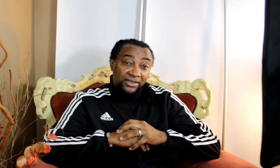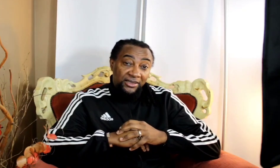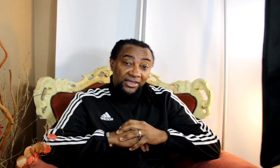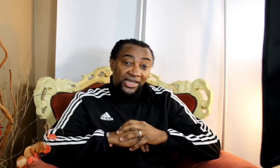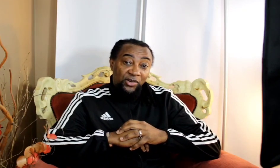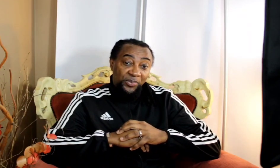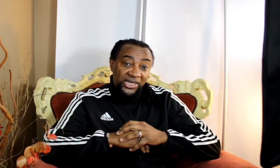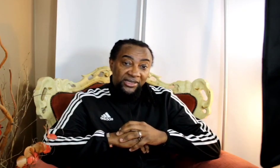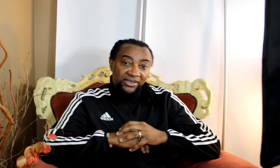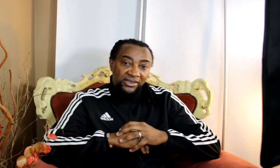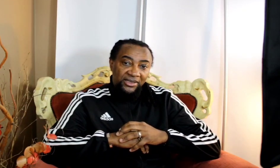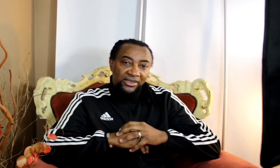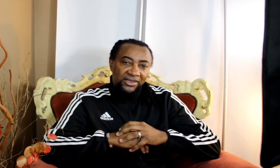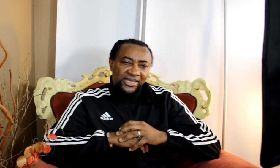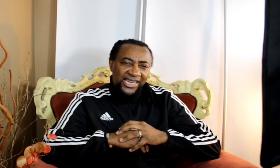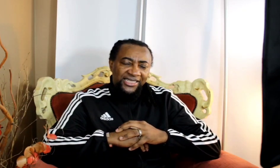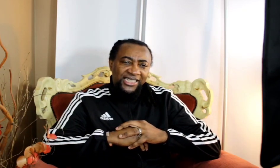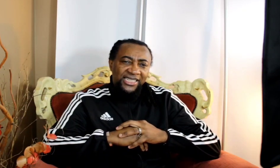1976, I repeat,